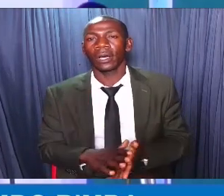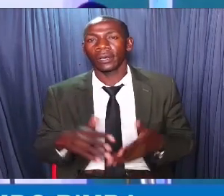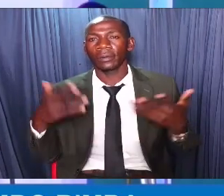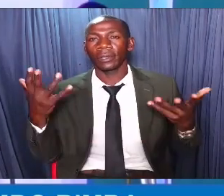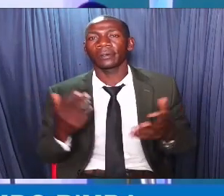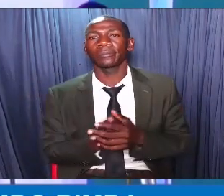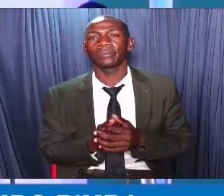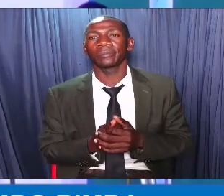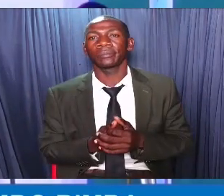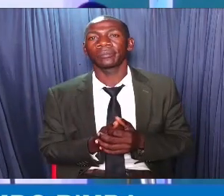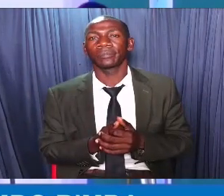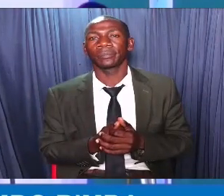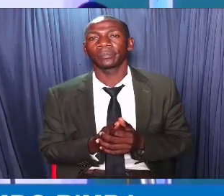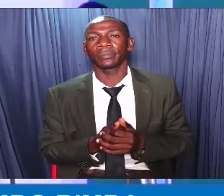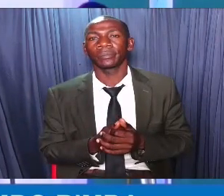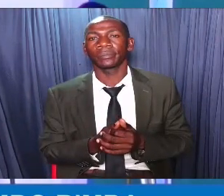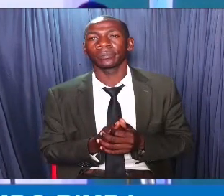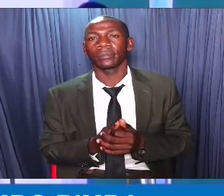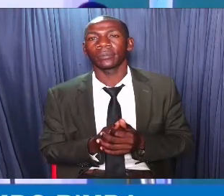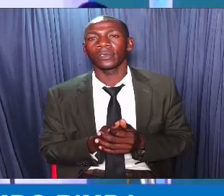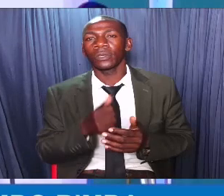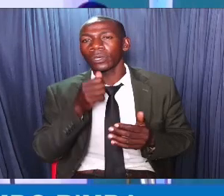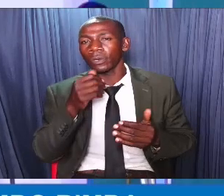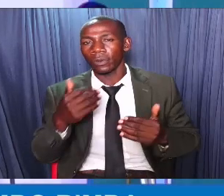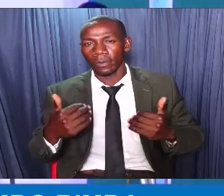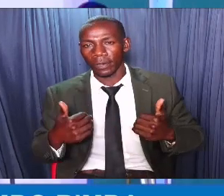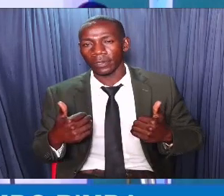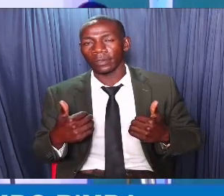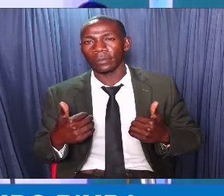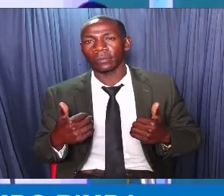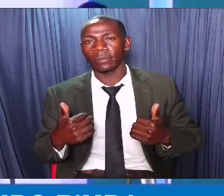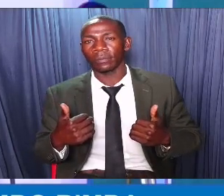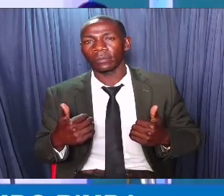Hallelujah. Hallelujah. Una guarantee. You are not guaranteed.